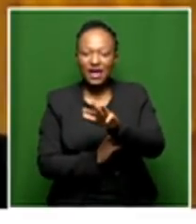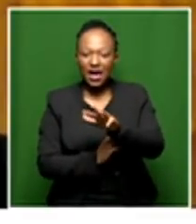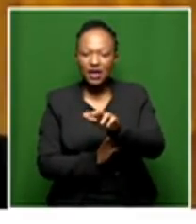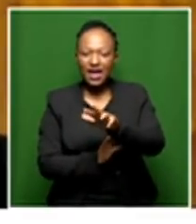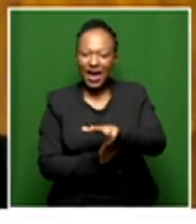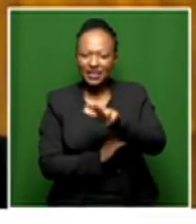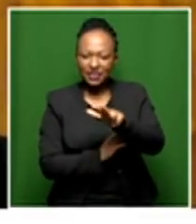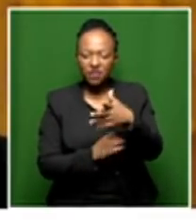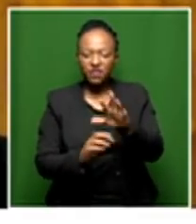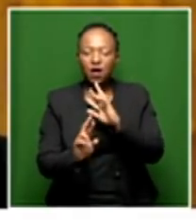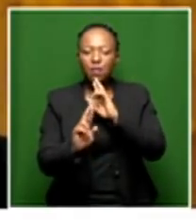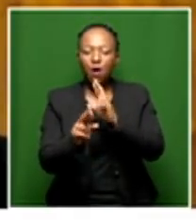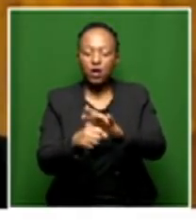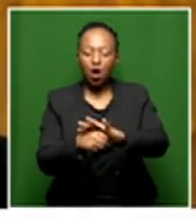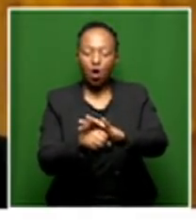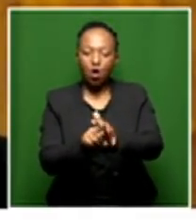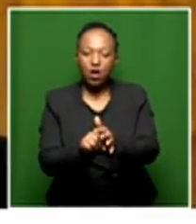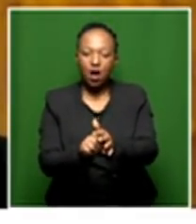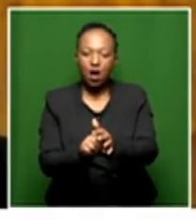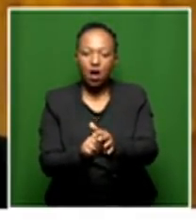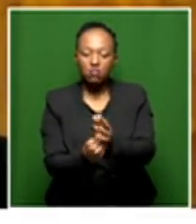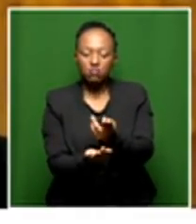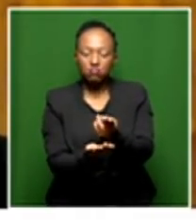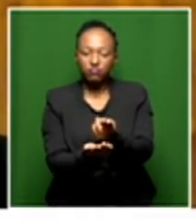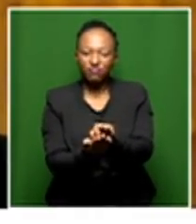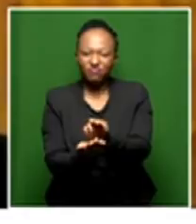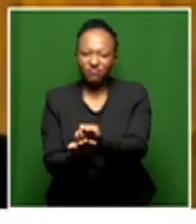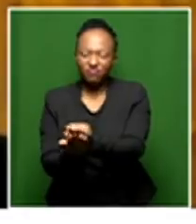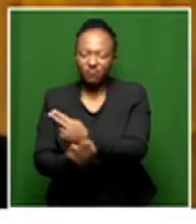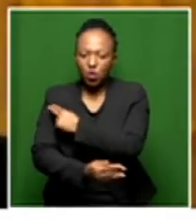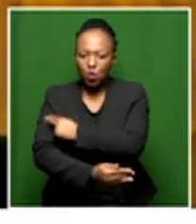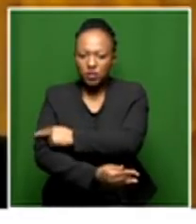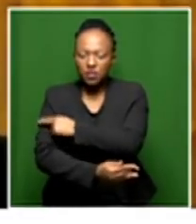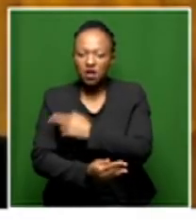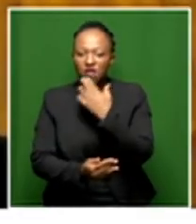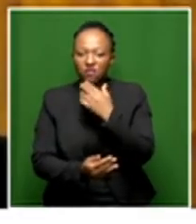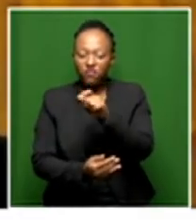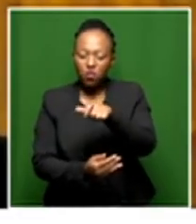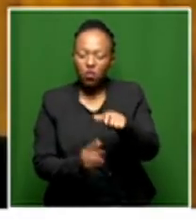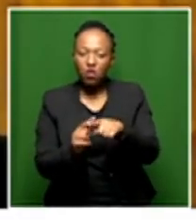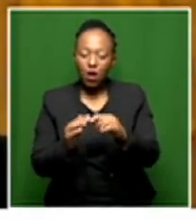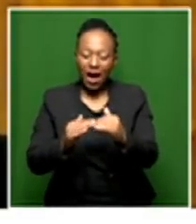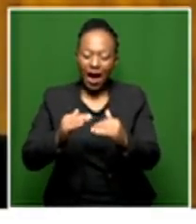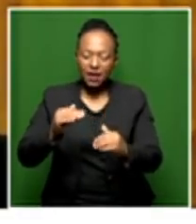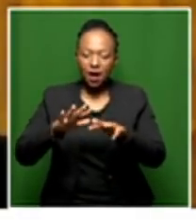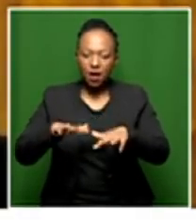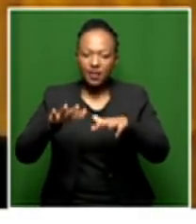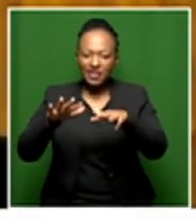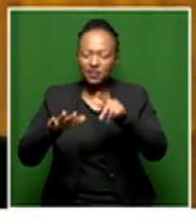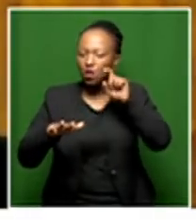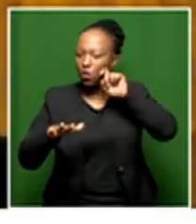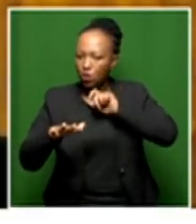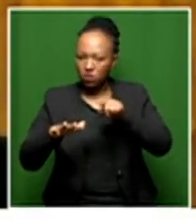9,918 reported COVID-19 admissions or associated admissions amongst individuals below the age of 19 years